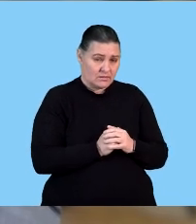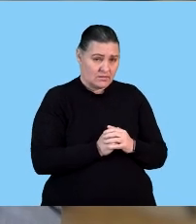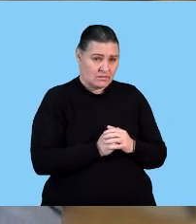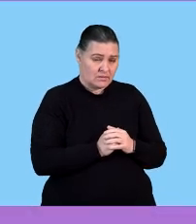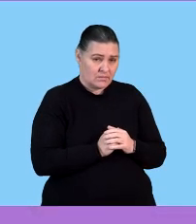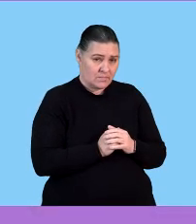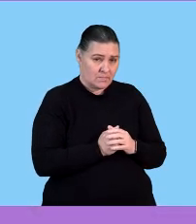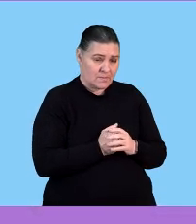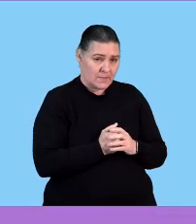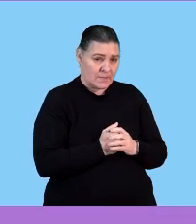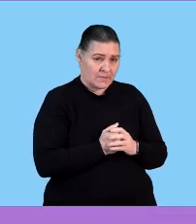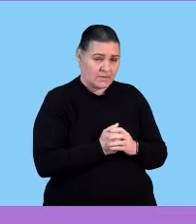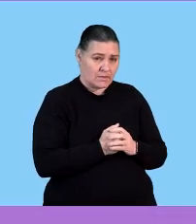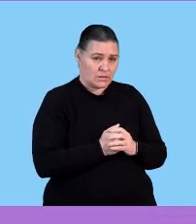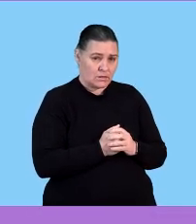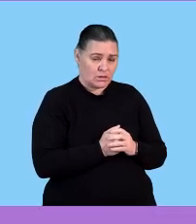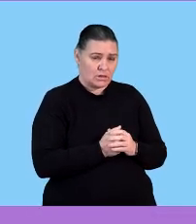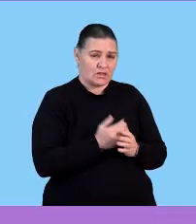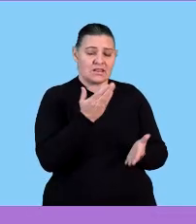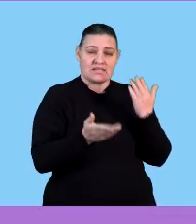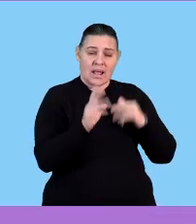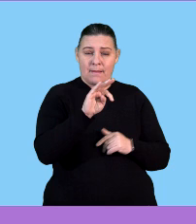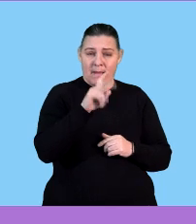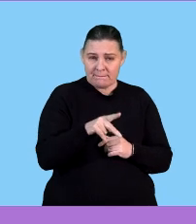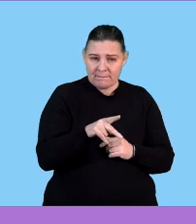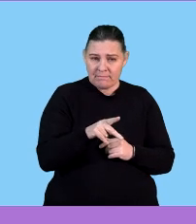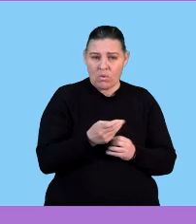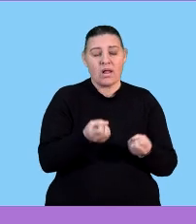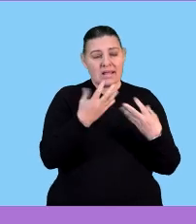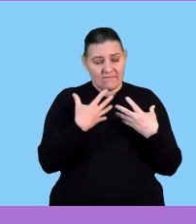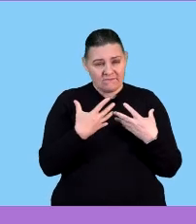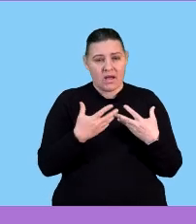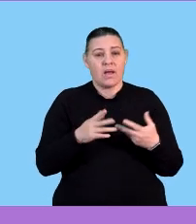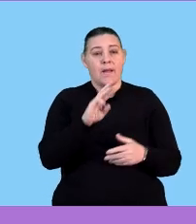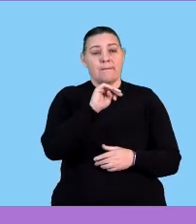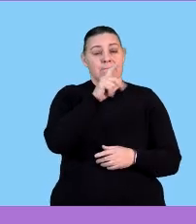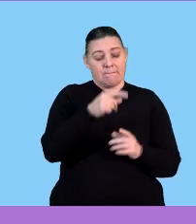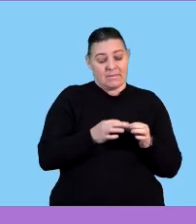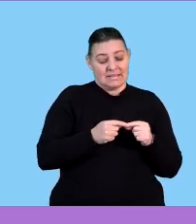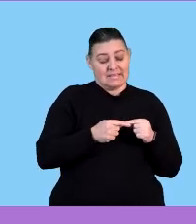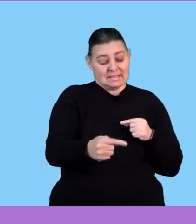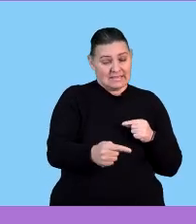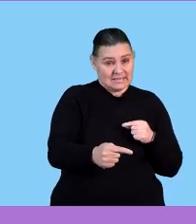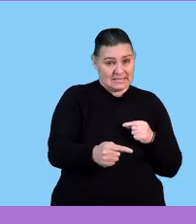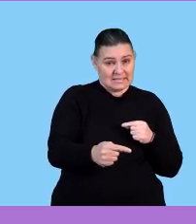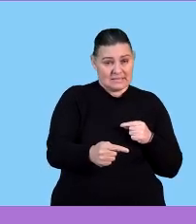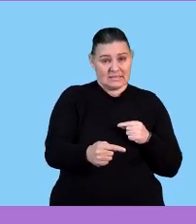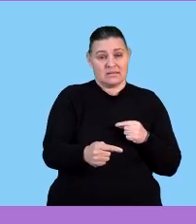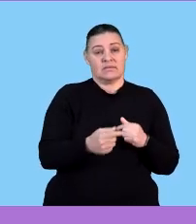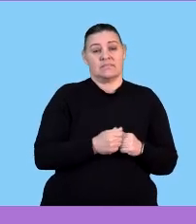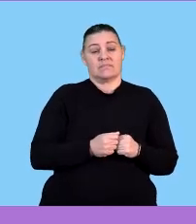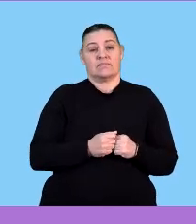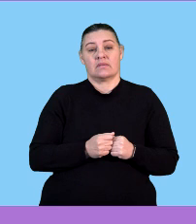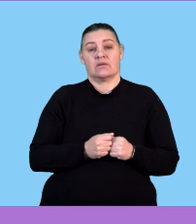And when we look at this now, let's get the next one out. The scale of the map will then be written in the form map distance on